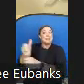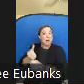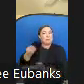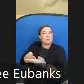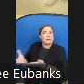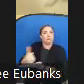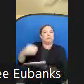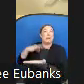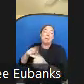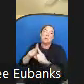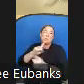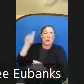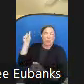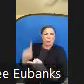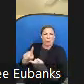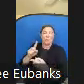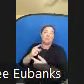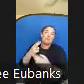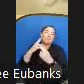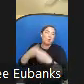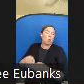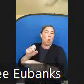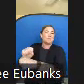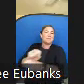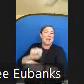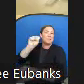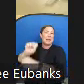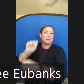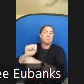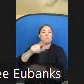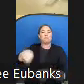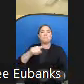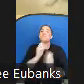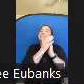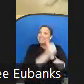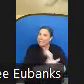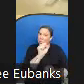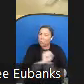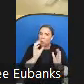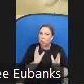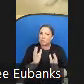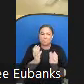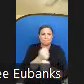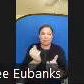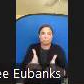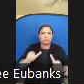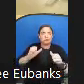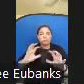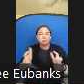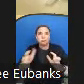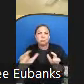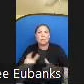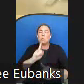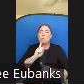slave labor. So potters were skilled workers, and many also represent relatively modest occupations